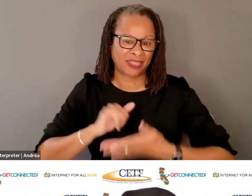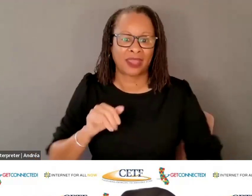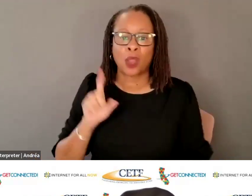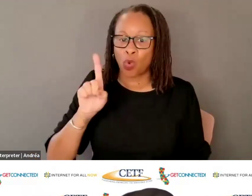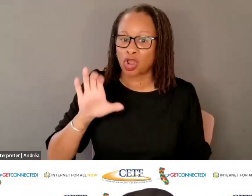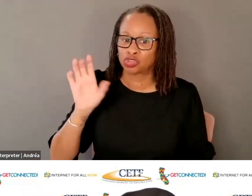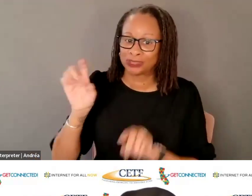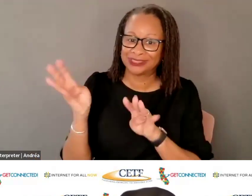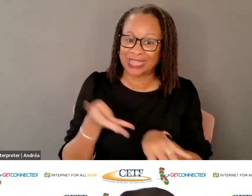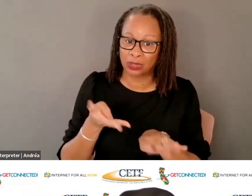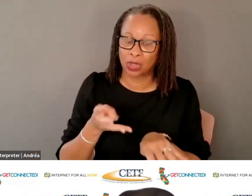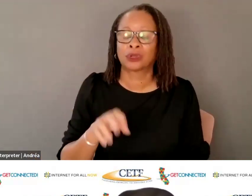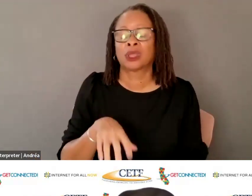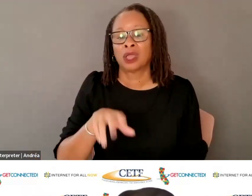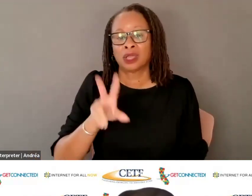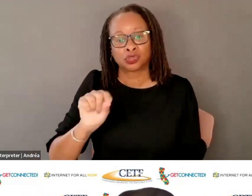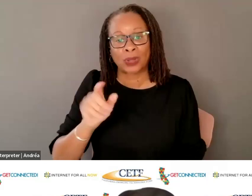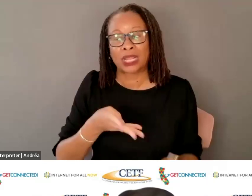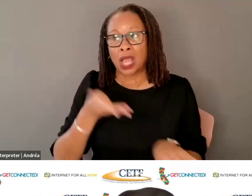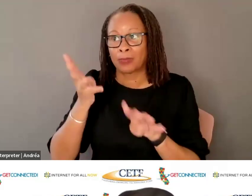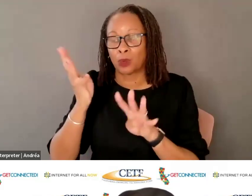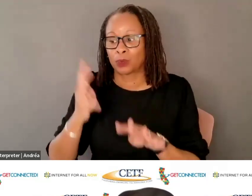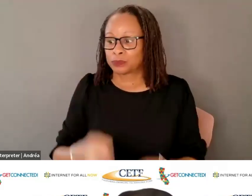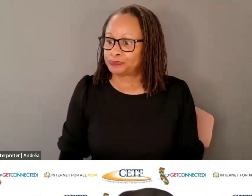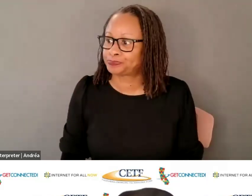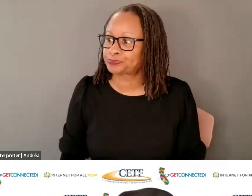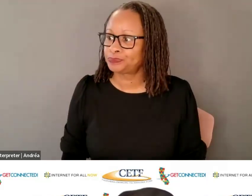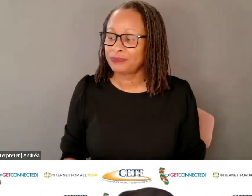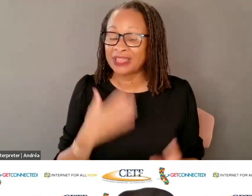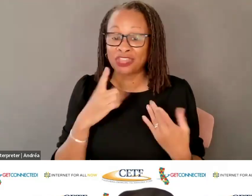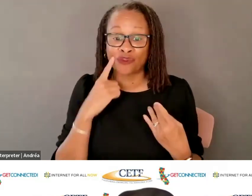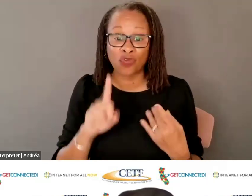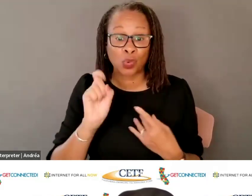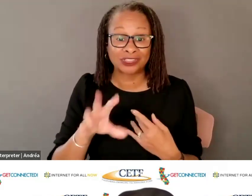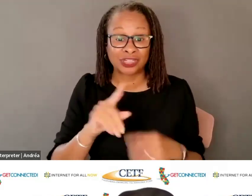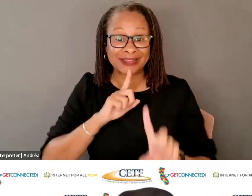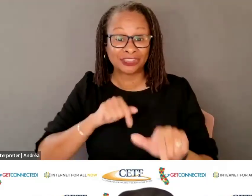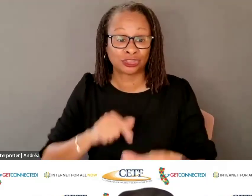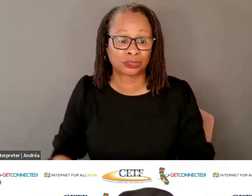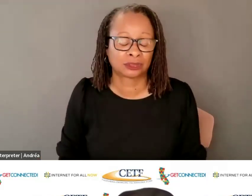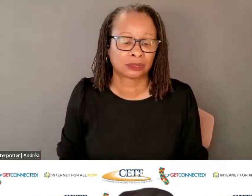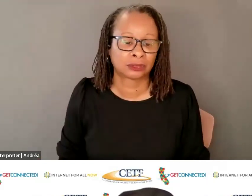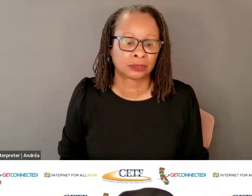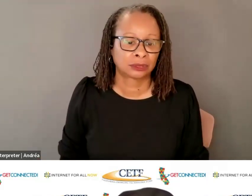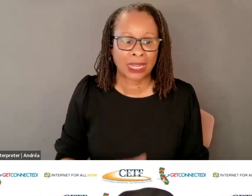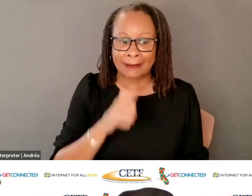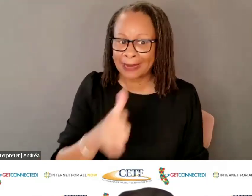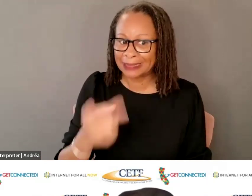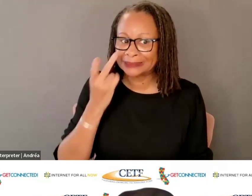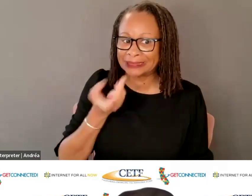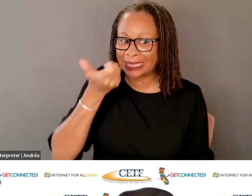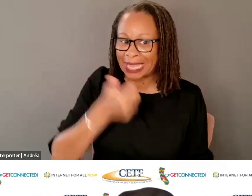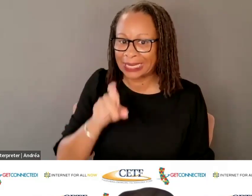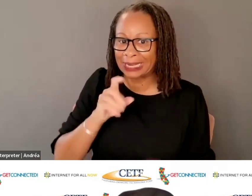Great. Thank you for both the question and the answer. And then I'm not seeing any